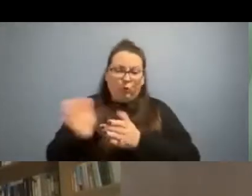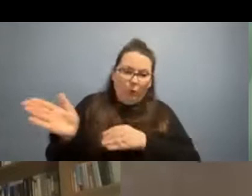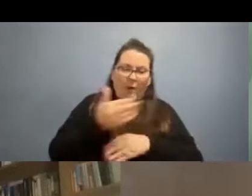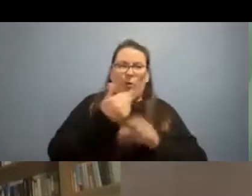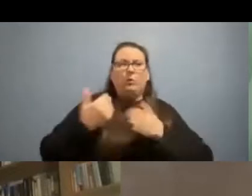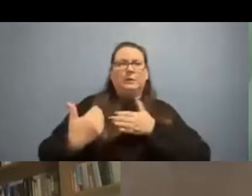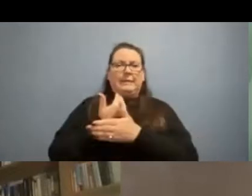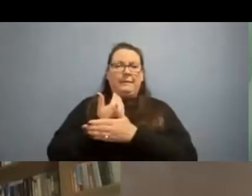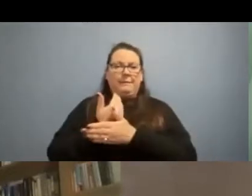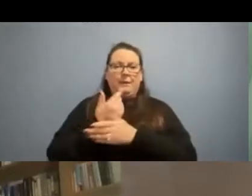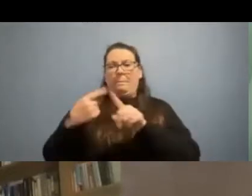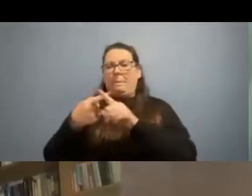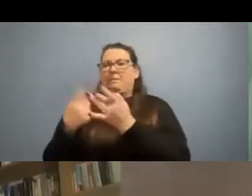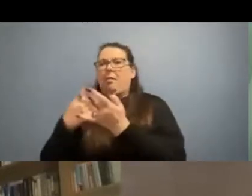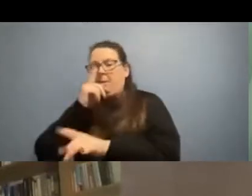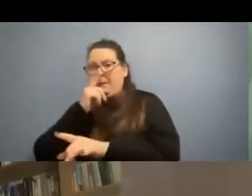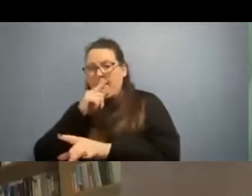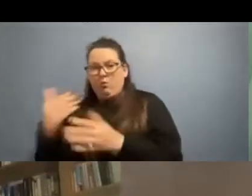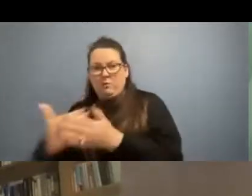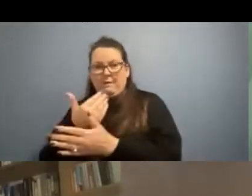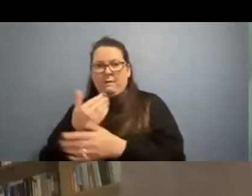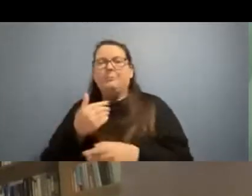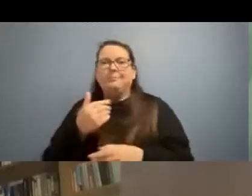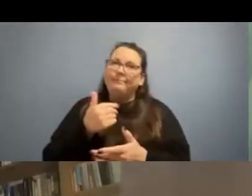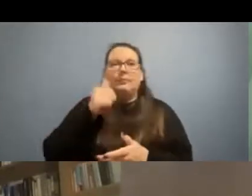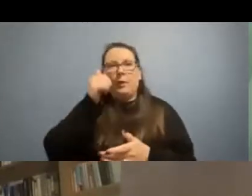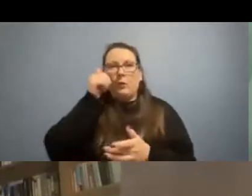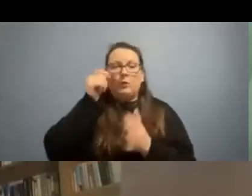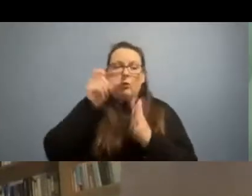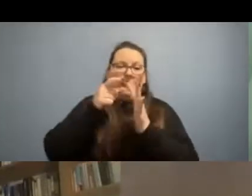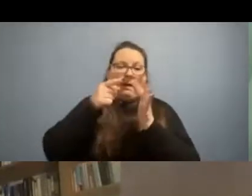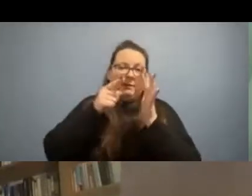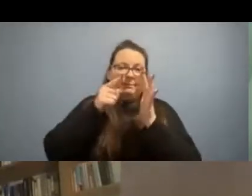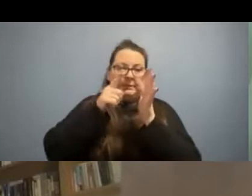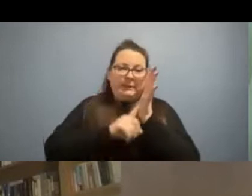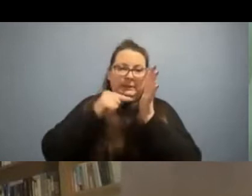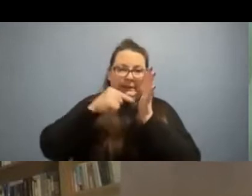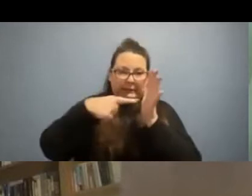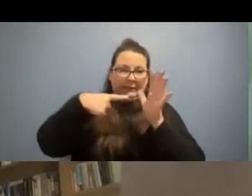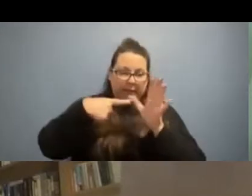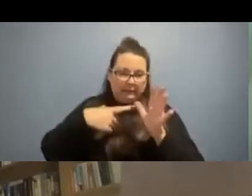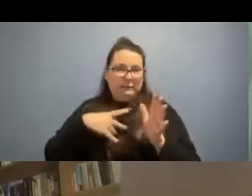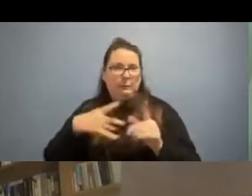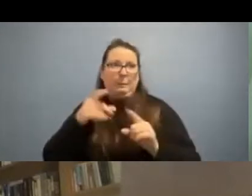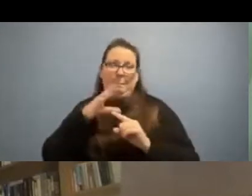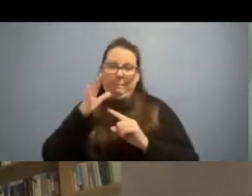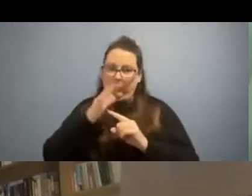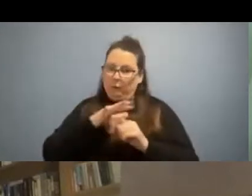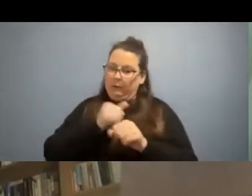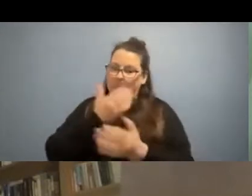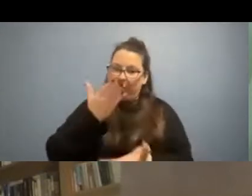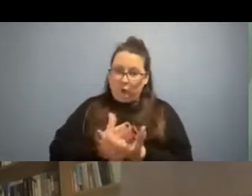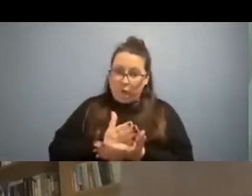around us safe. And we know with the Delta strain how important that is, how important it is to carefully follow the public